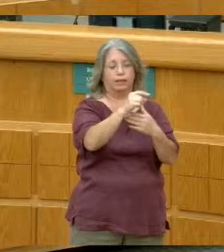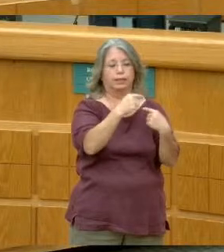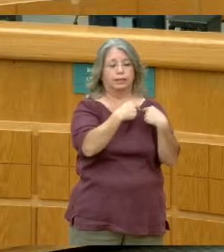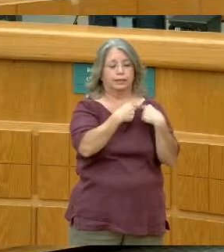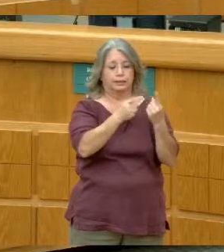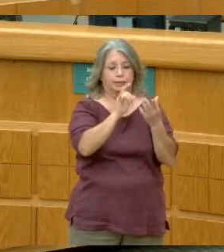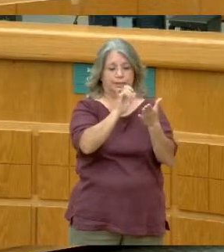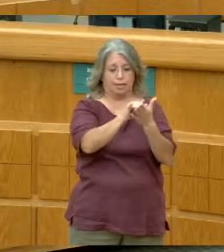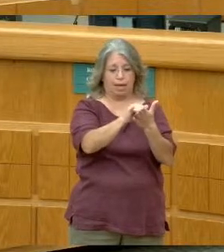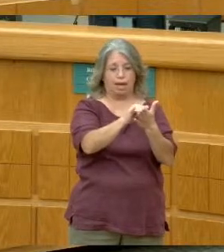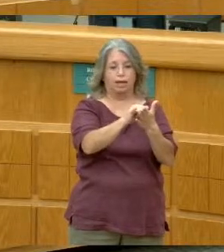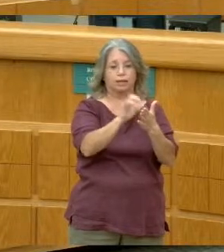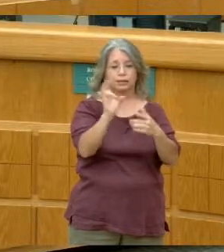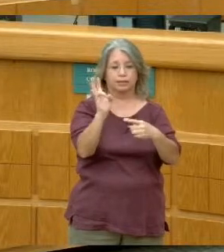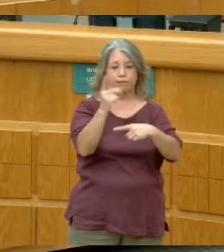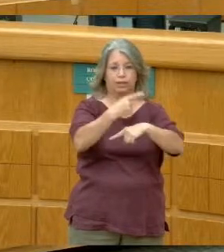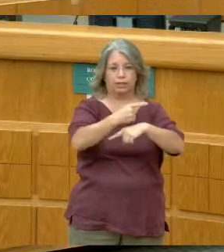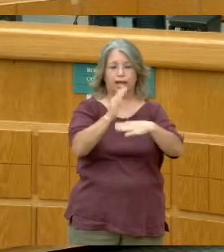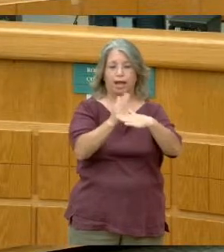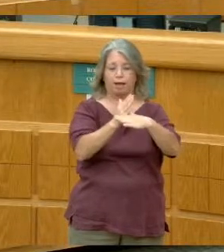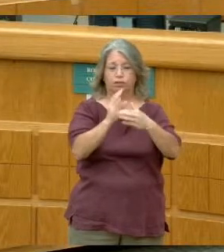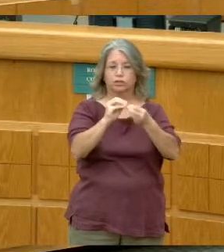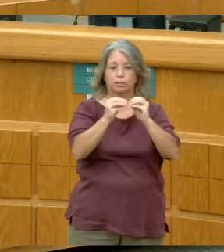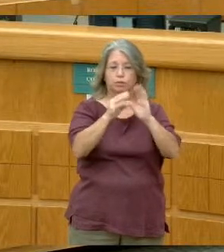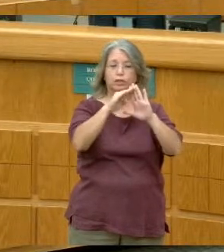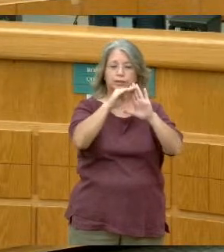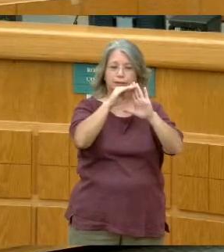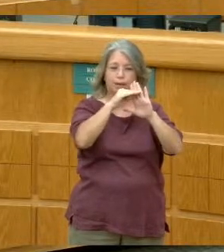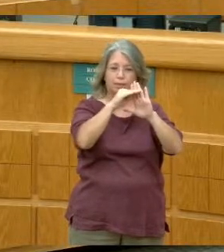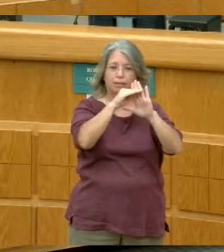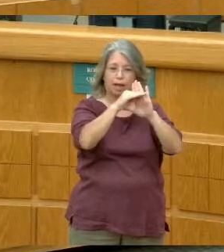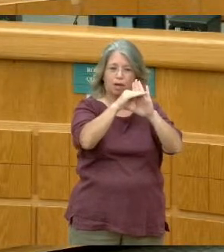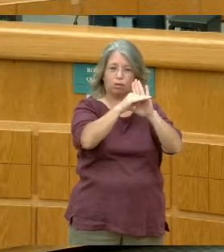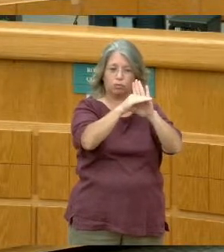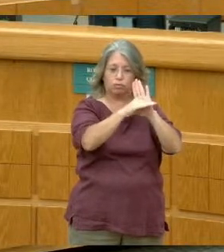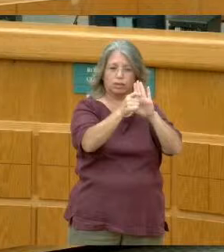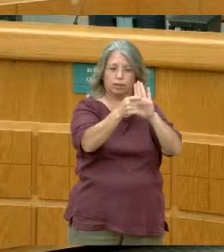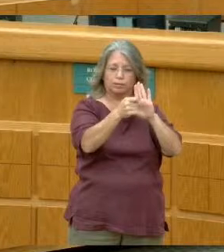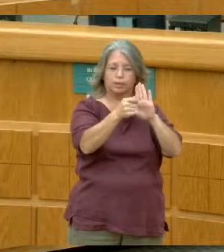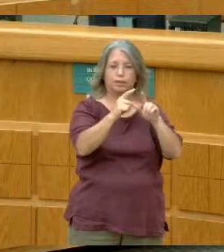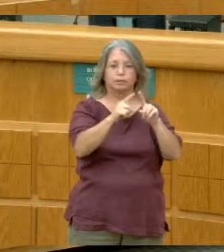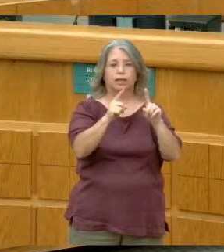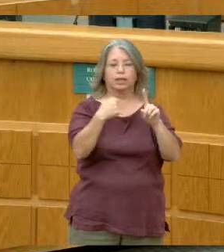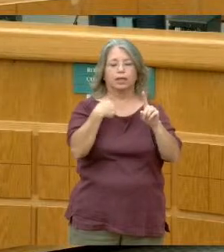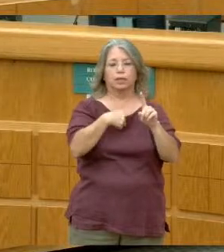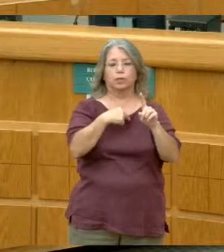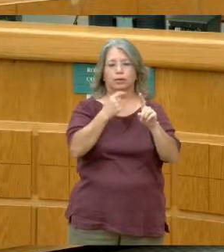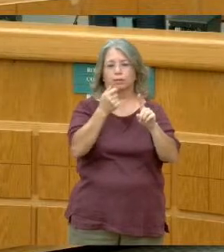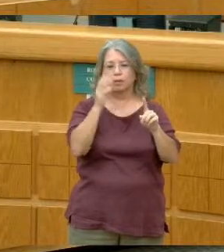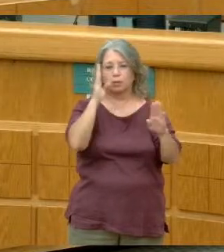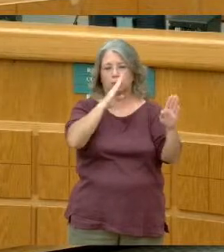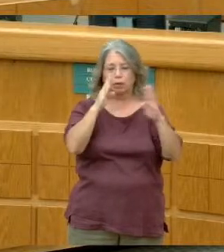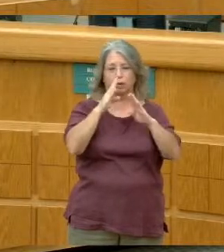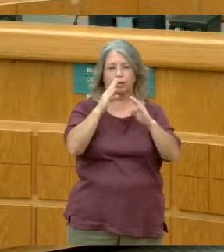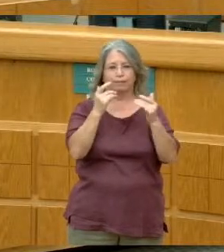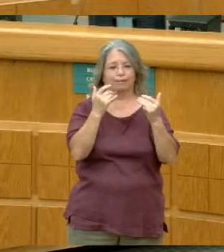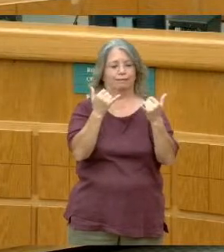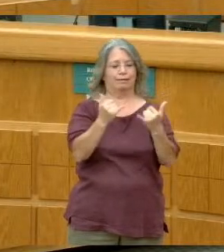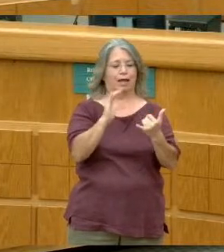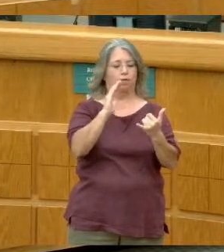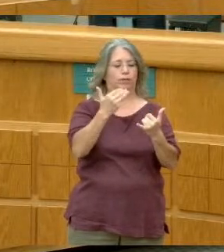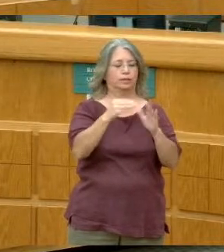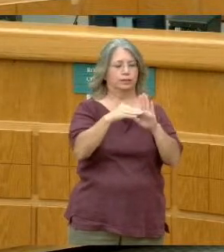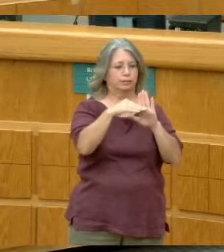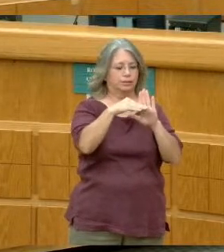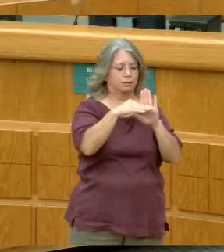timeframe, the 7-day average number is coming down a little bit. But we're a little worried with this reverse trend here, the line's kind of